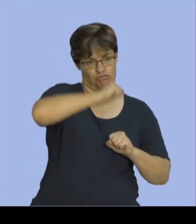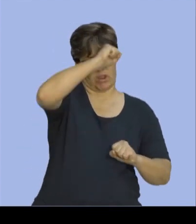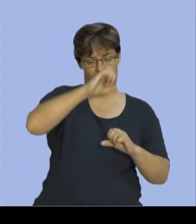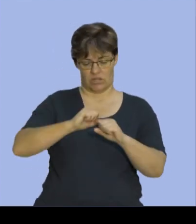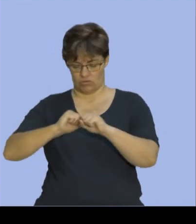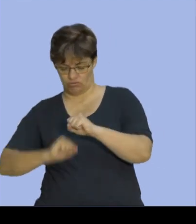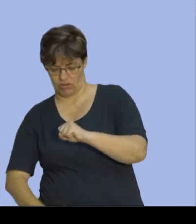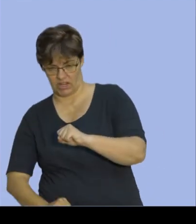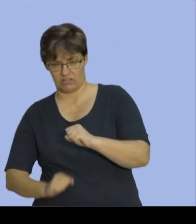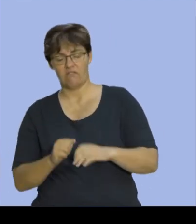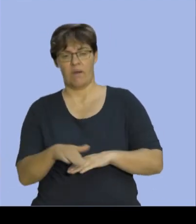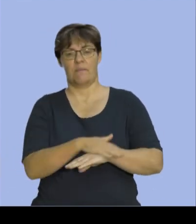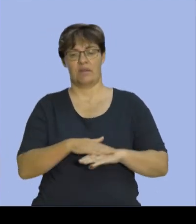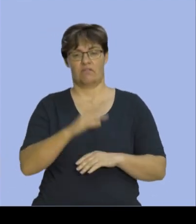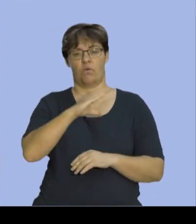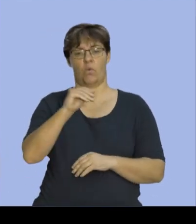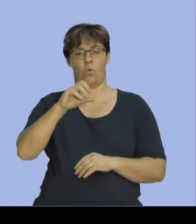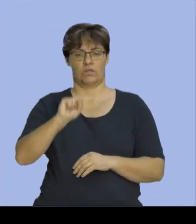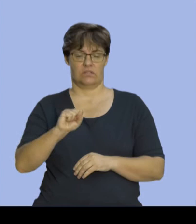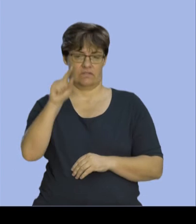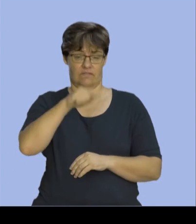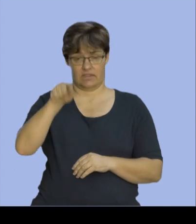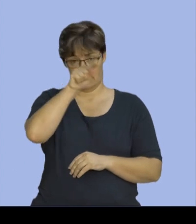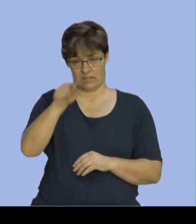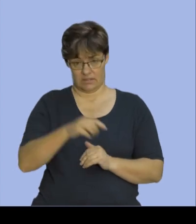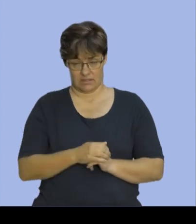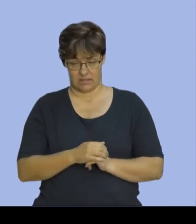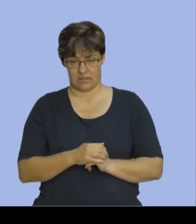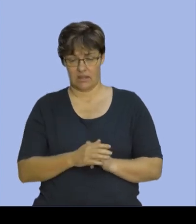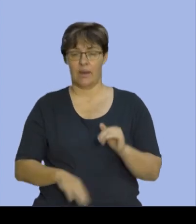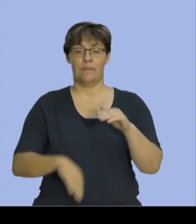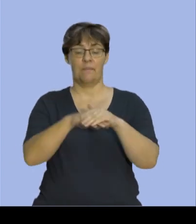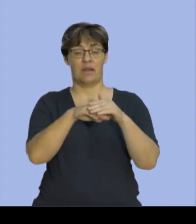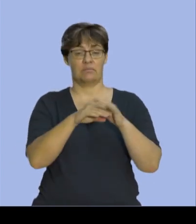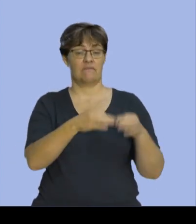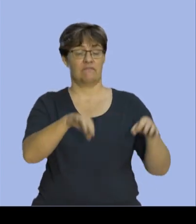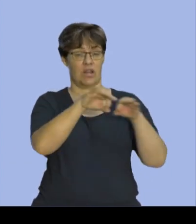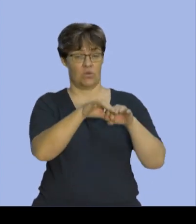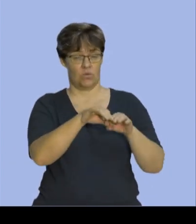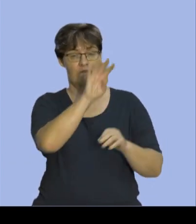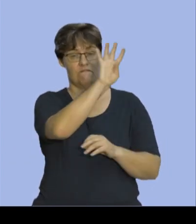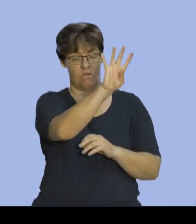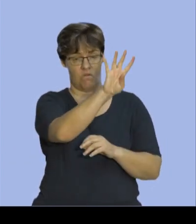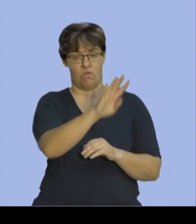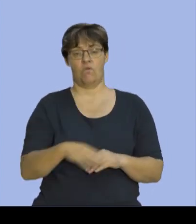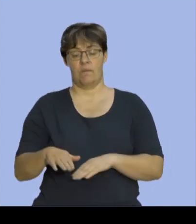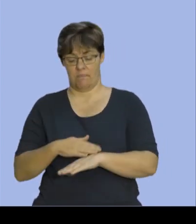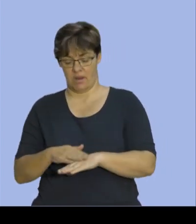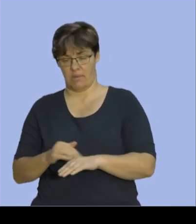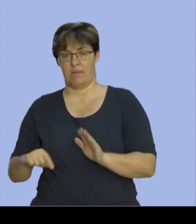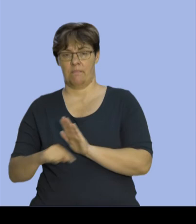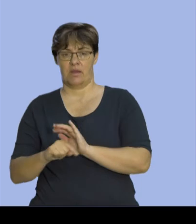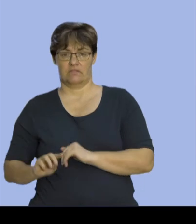vertical stretch of the basic graph of cos of theta, and the maximum value I just said will be at